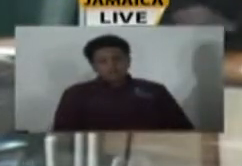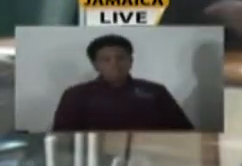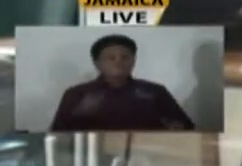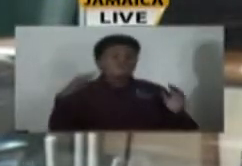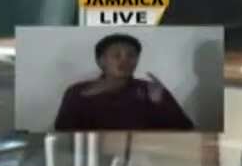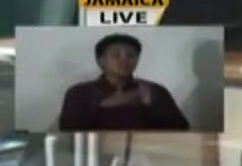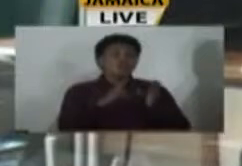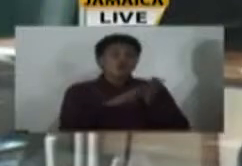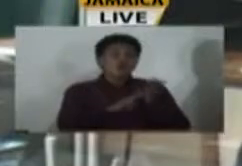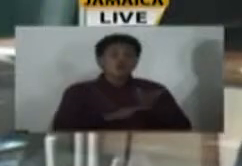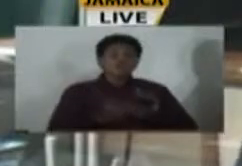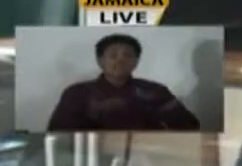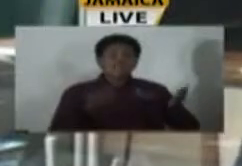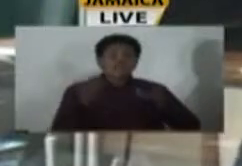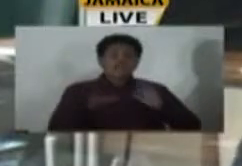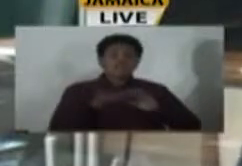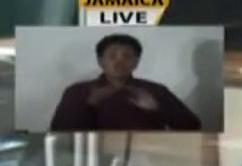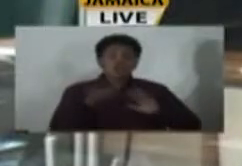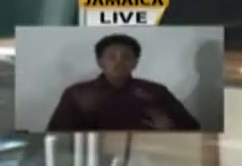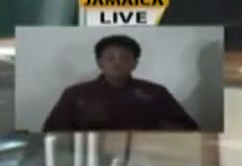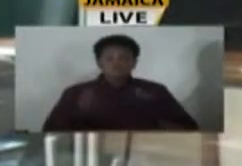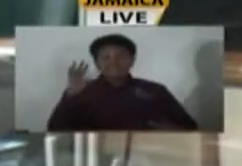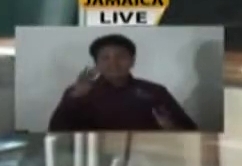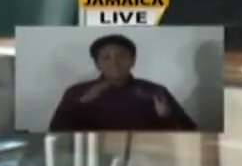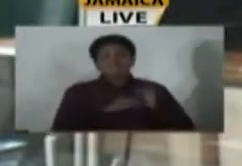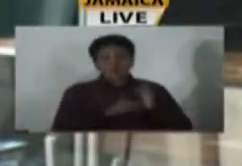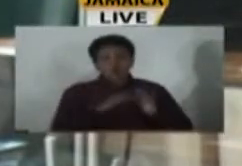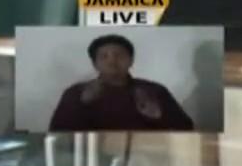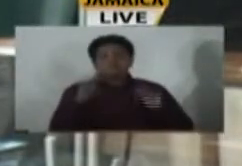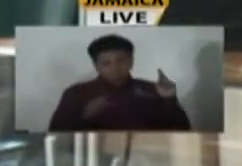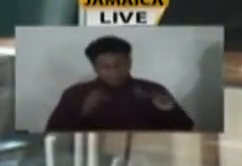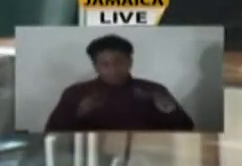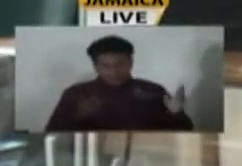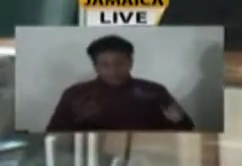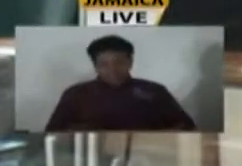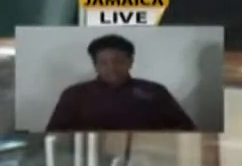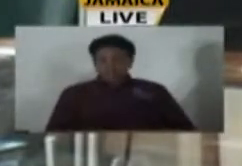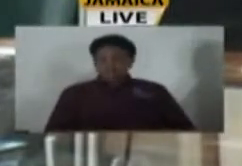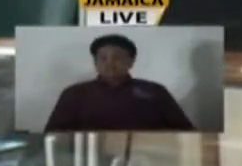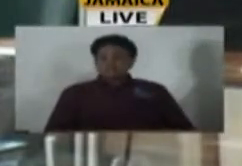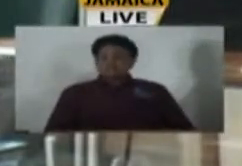5,000 contract carriage operators, which is 5,000 people.